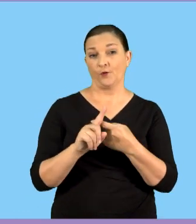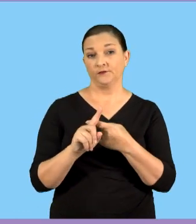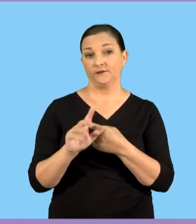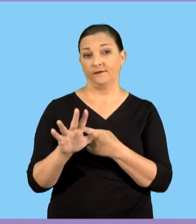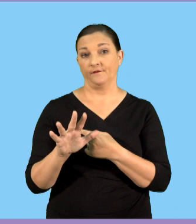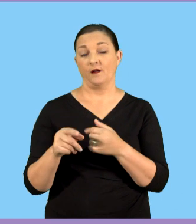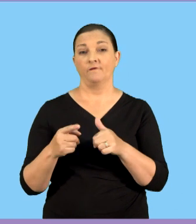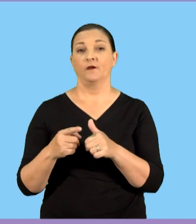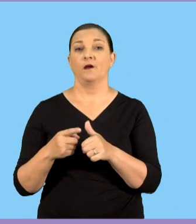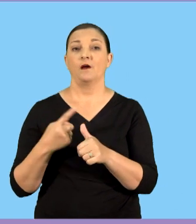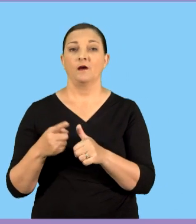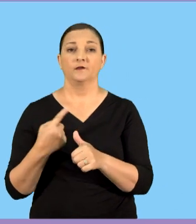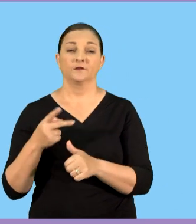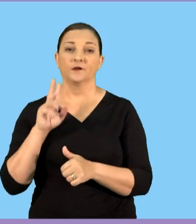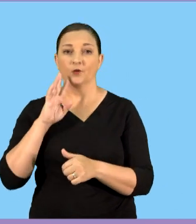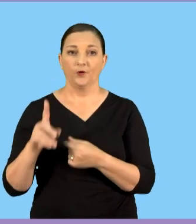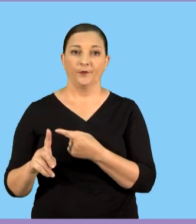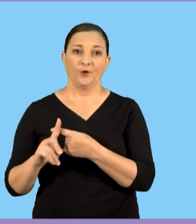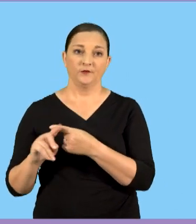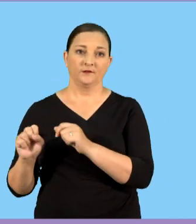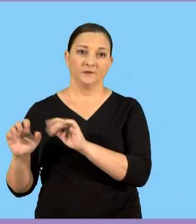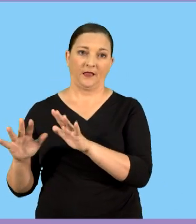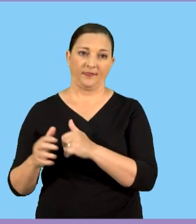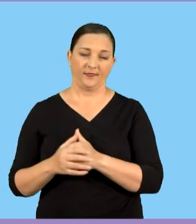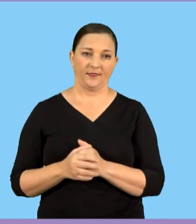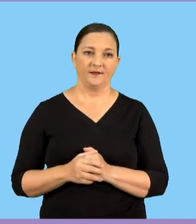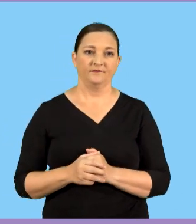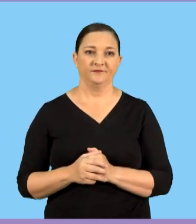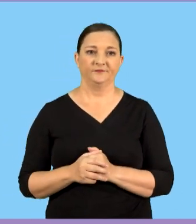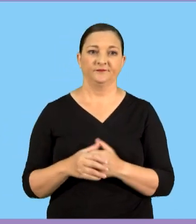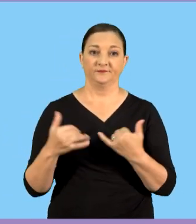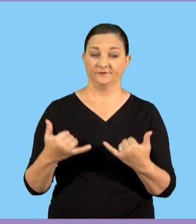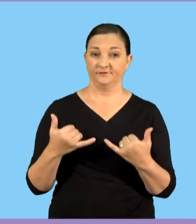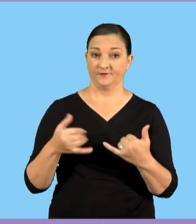5, the answer is going to be a positive 10.